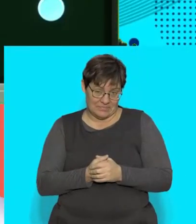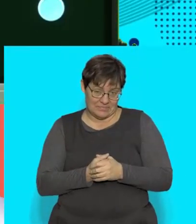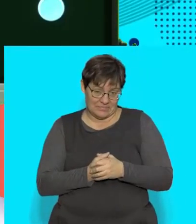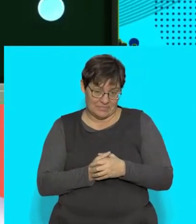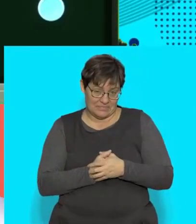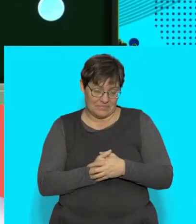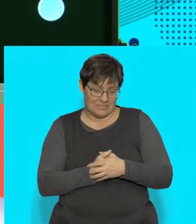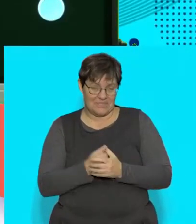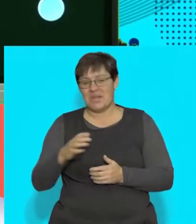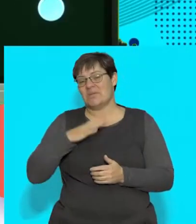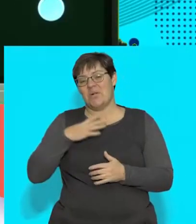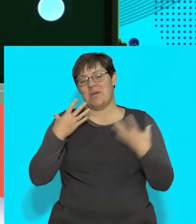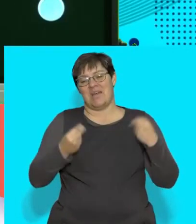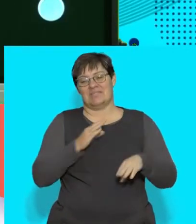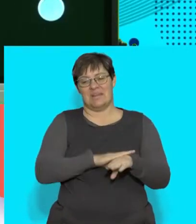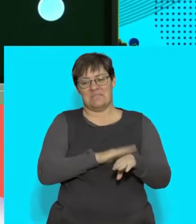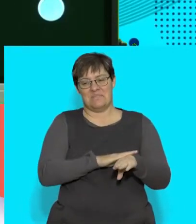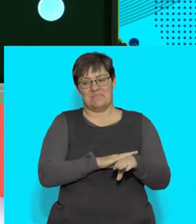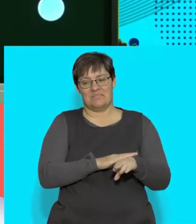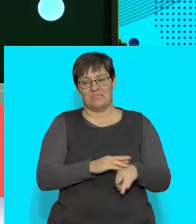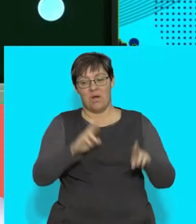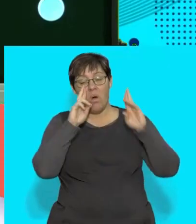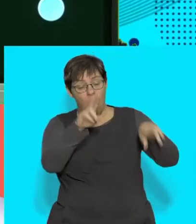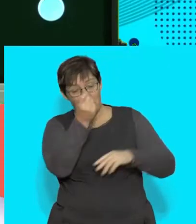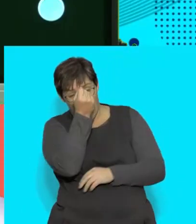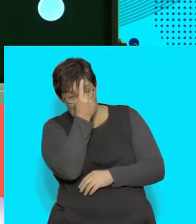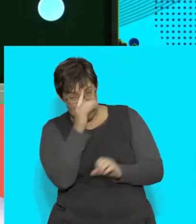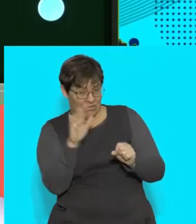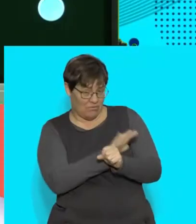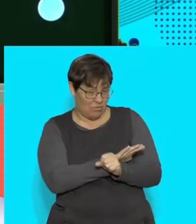called urine. That is all we have time for. I hope you